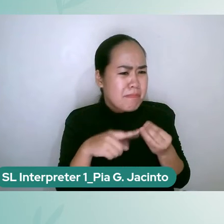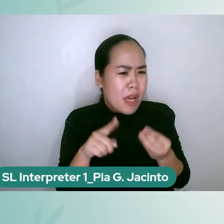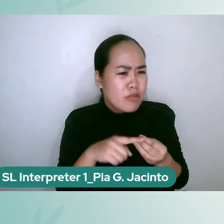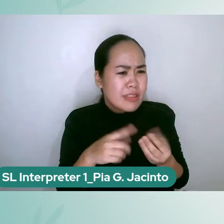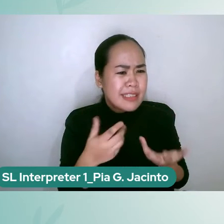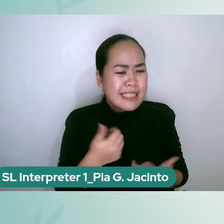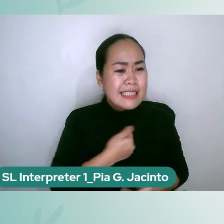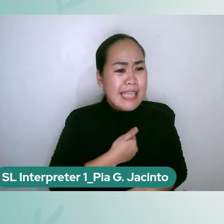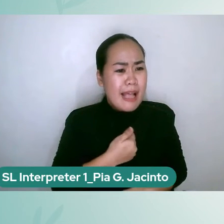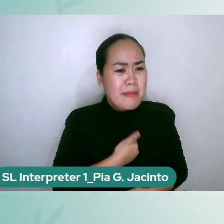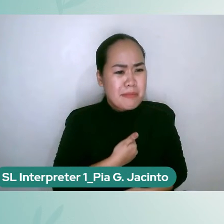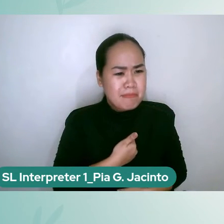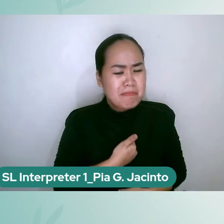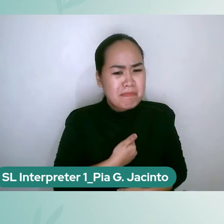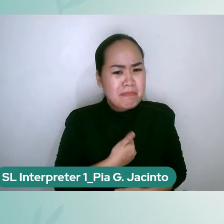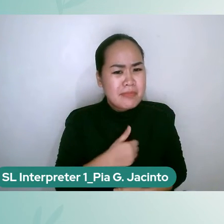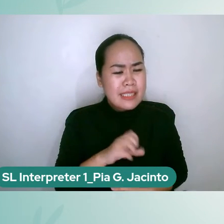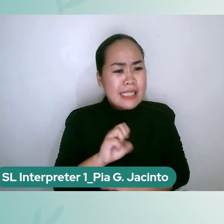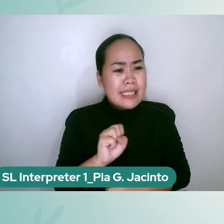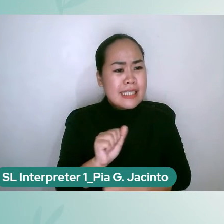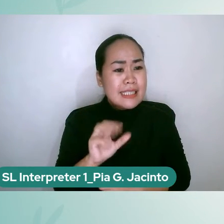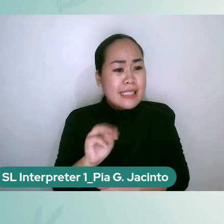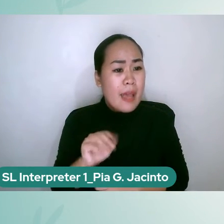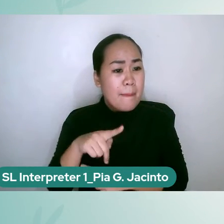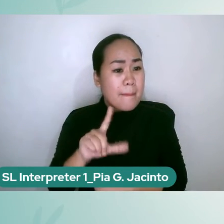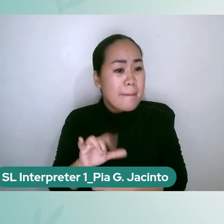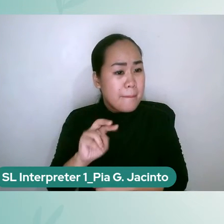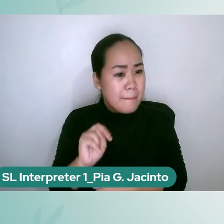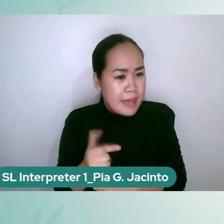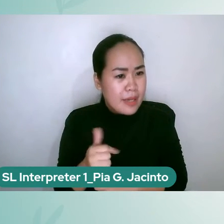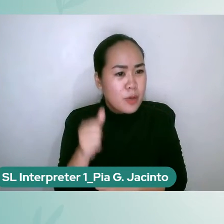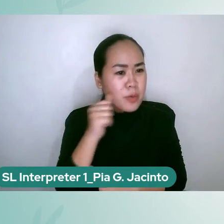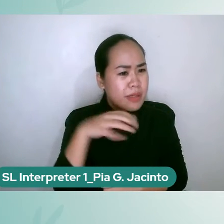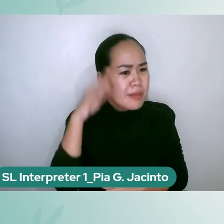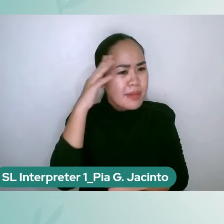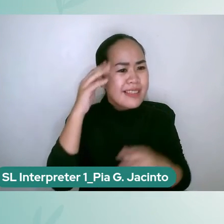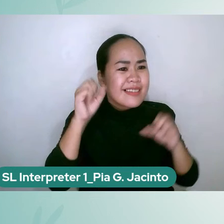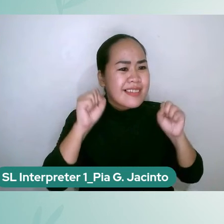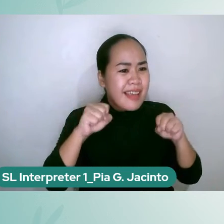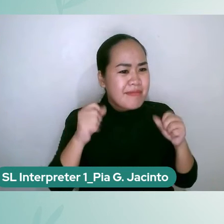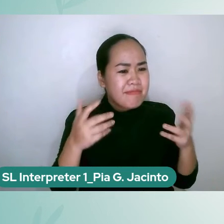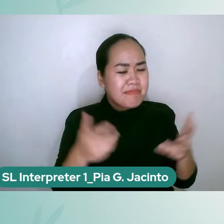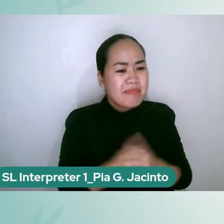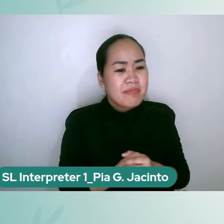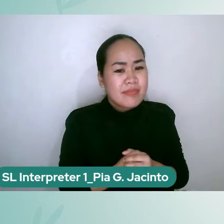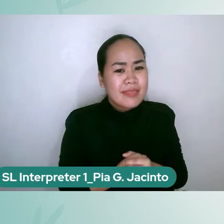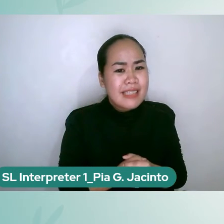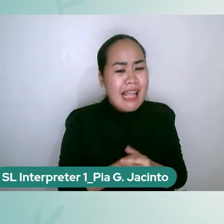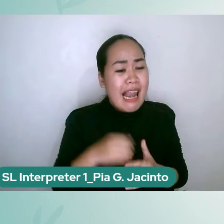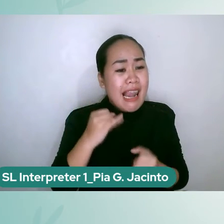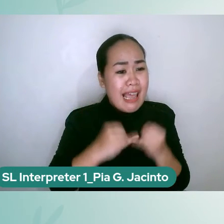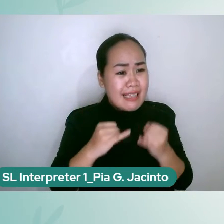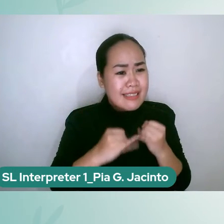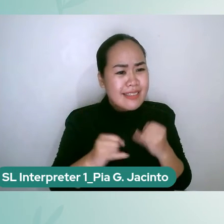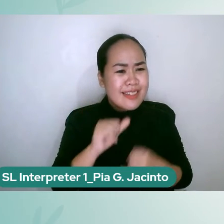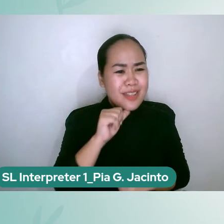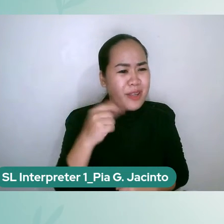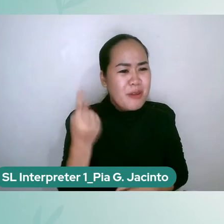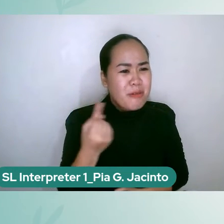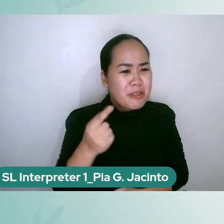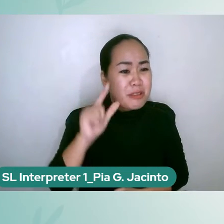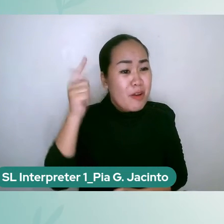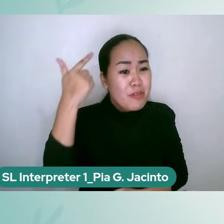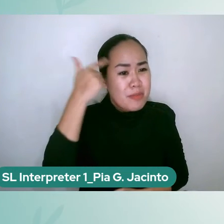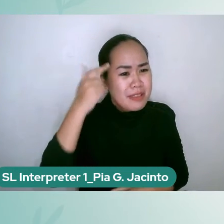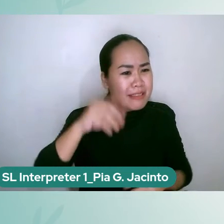to be screened on a timely basis. And last but not the least, it's not only about the government and about providers that